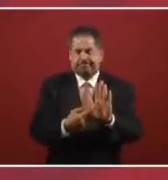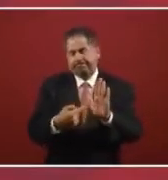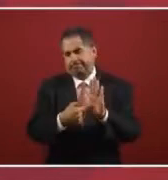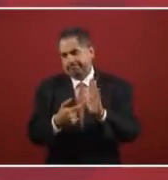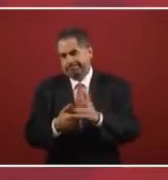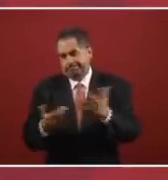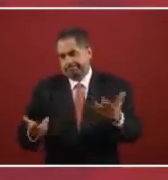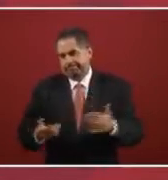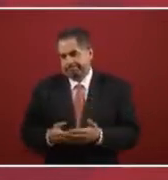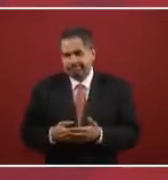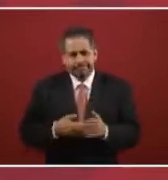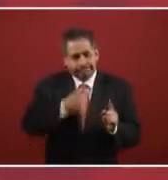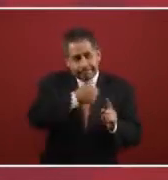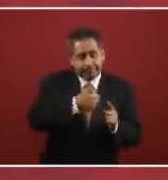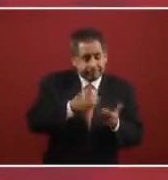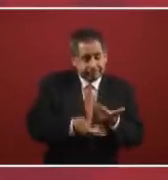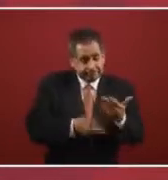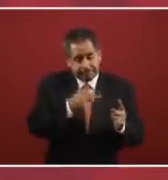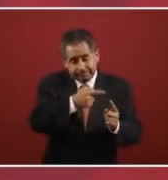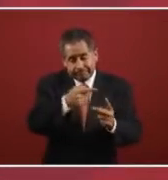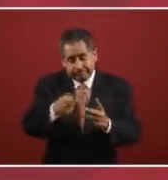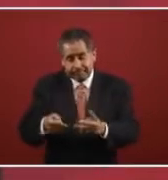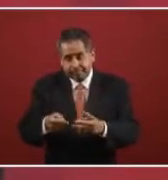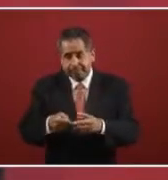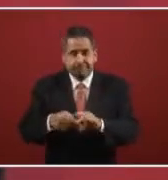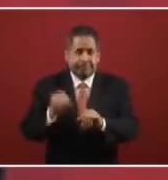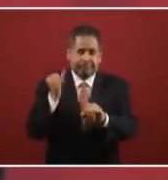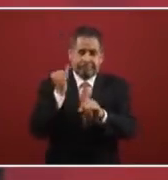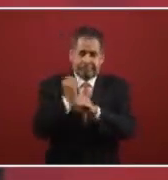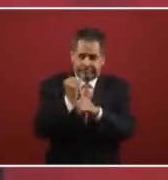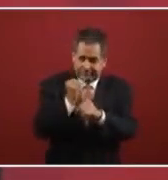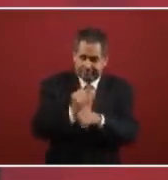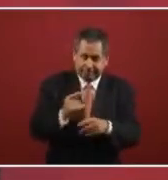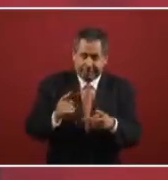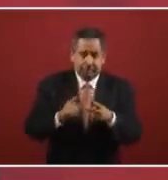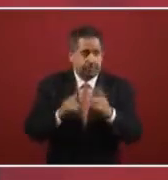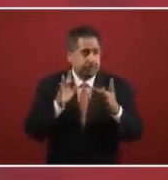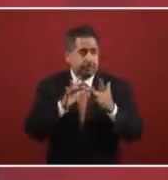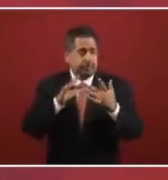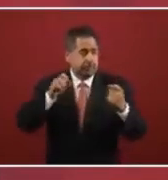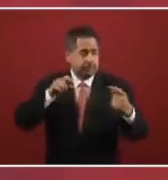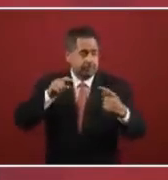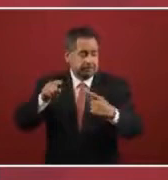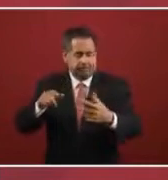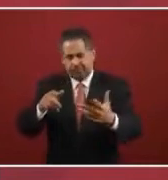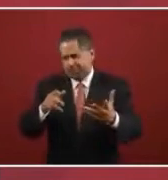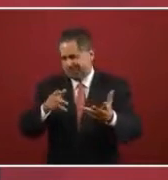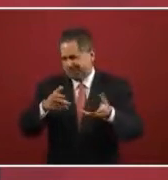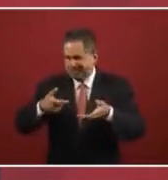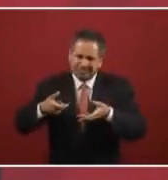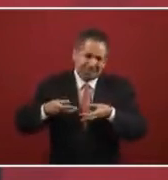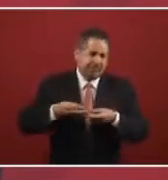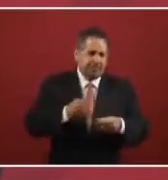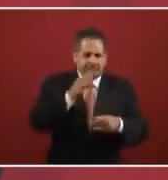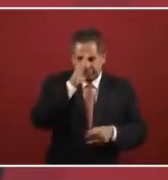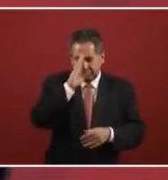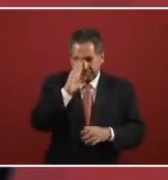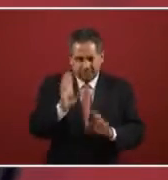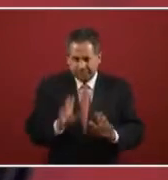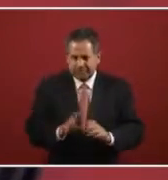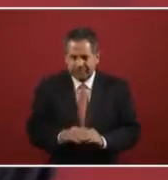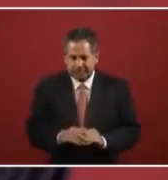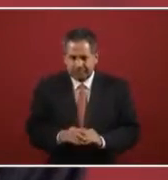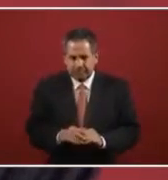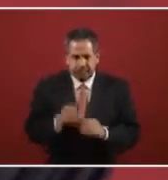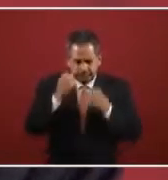were por servicios for de services internet of internet y de comunicación. and communications. Entonces,